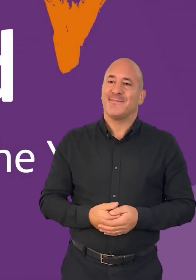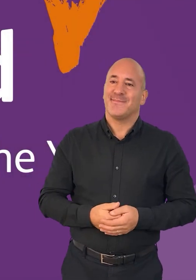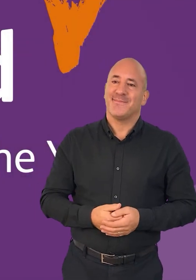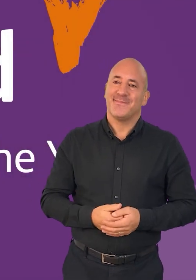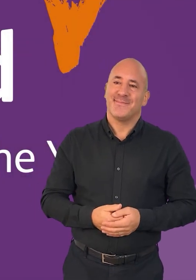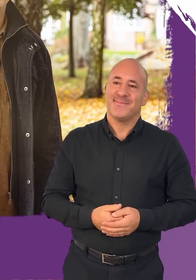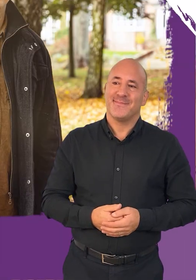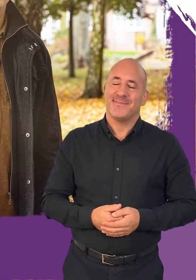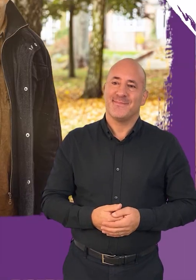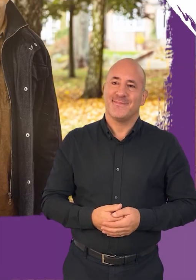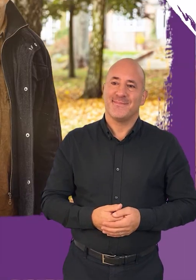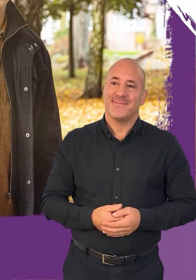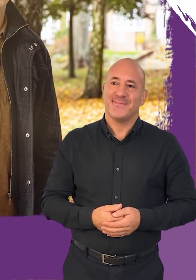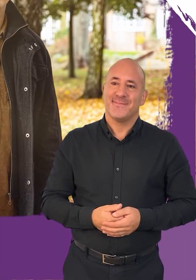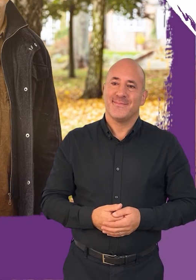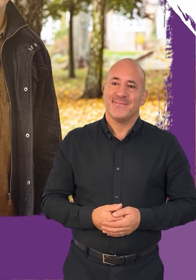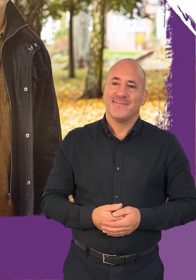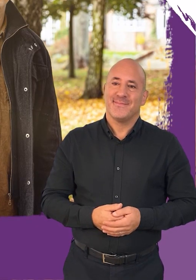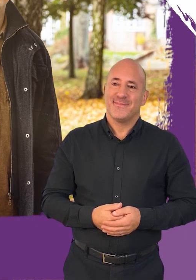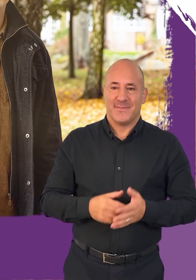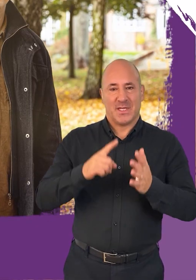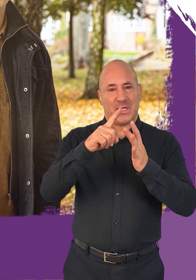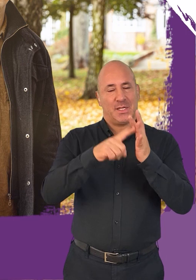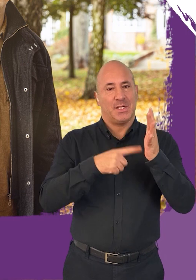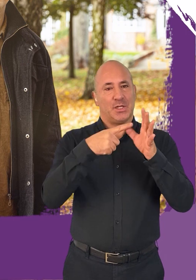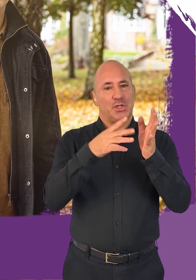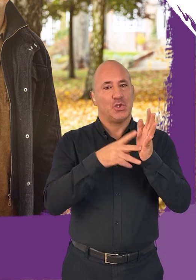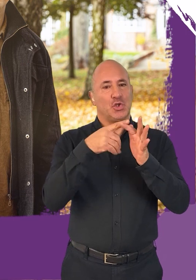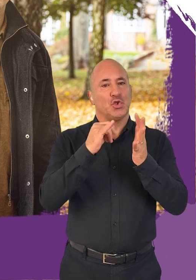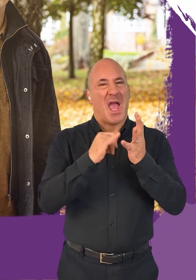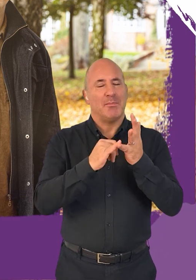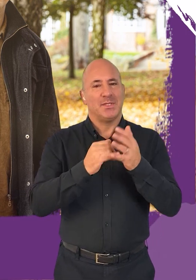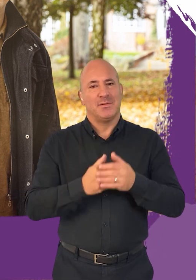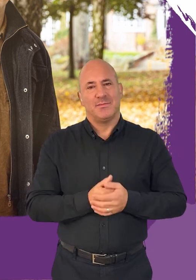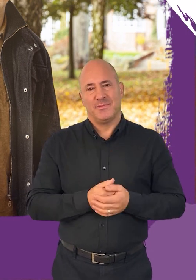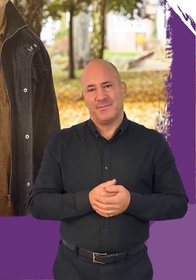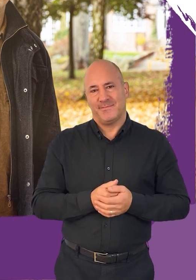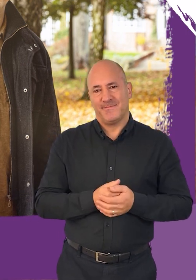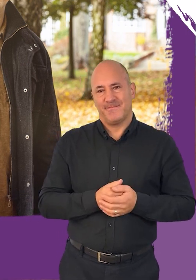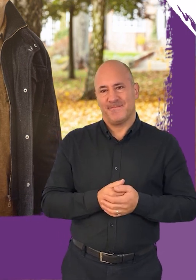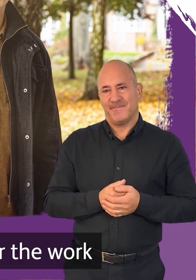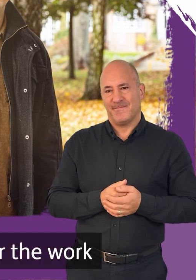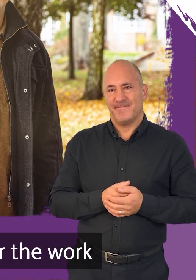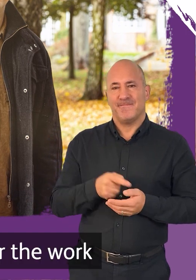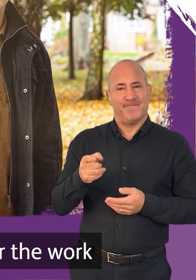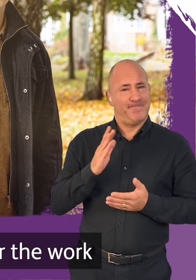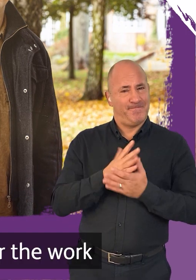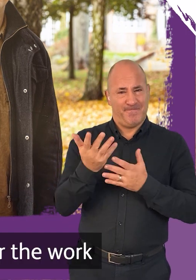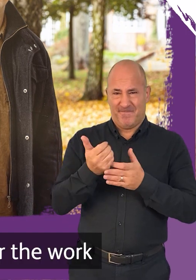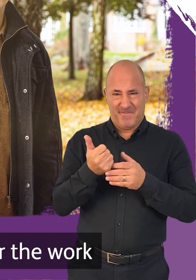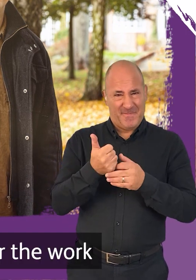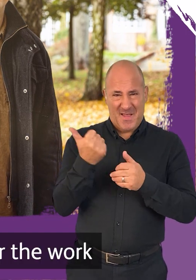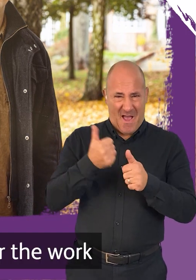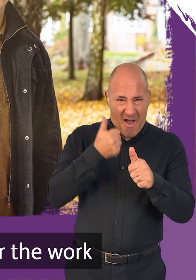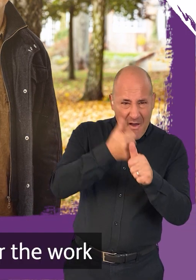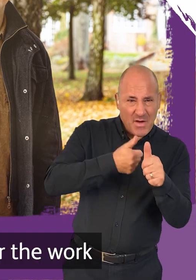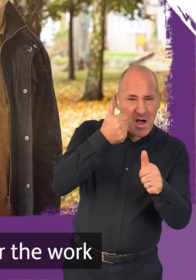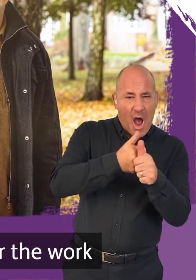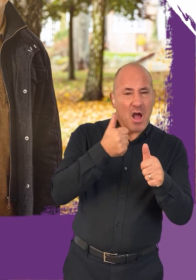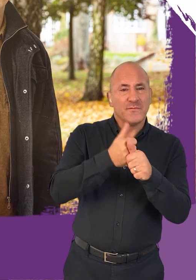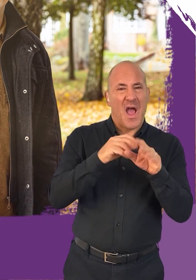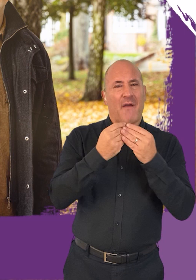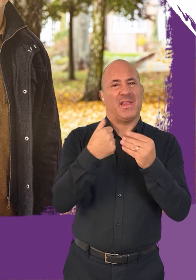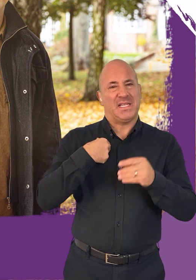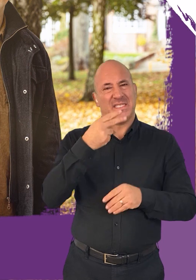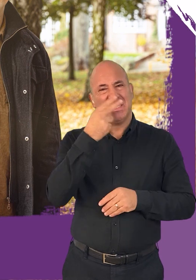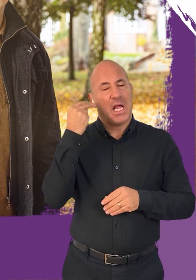James Kennedy of Arts Forum Selly Oak, James has been a real advocate for the